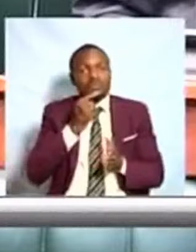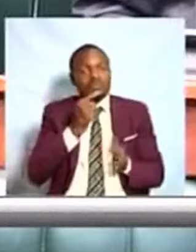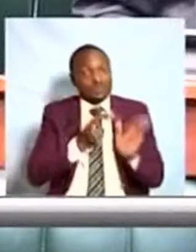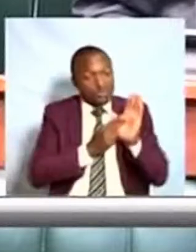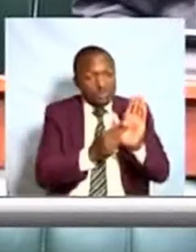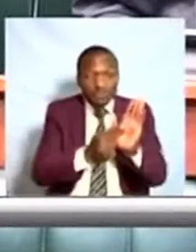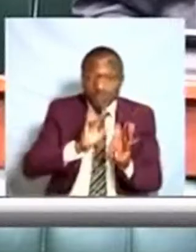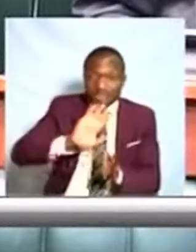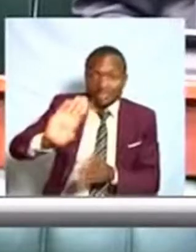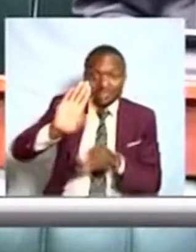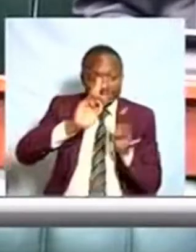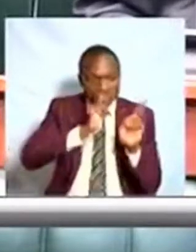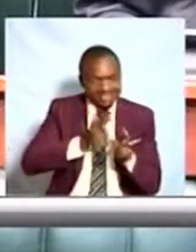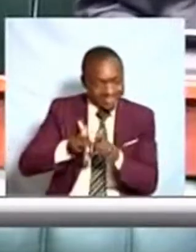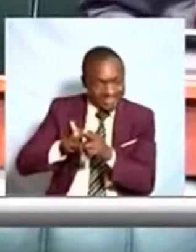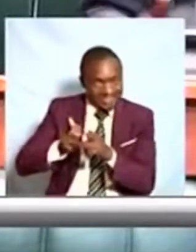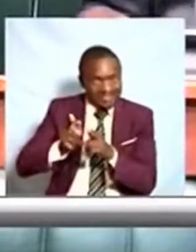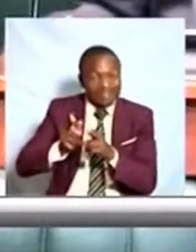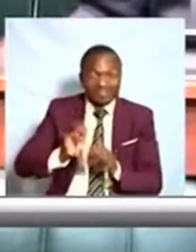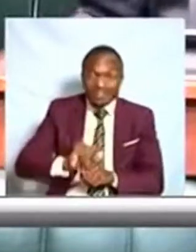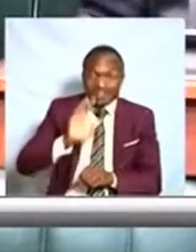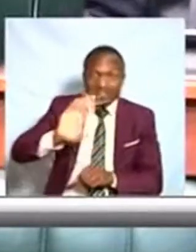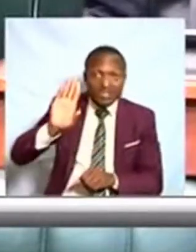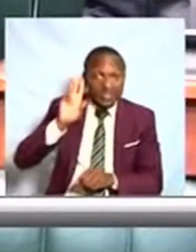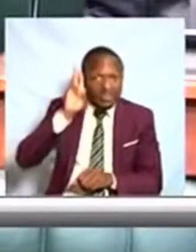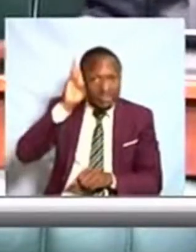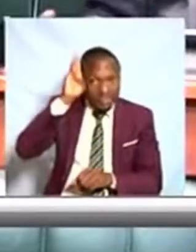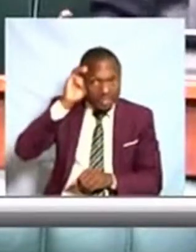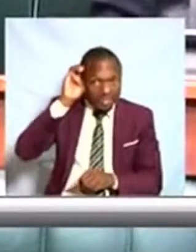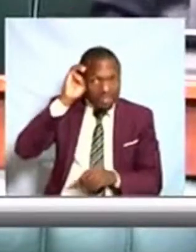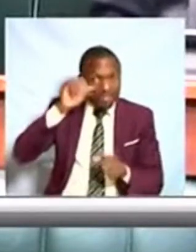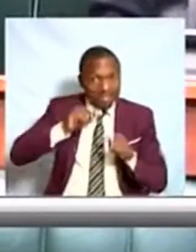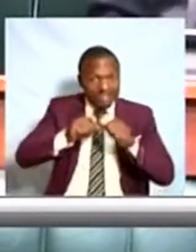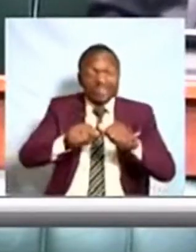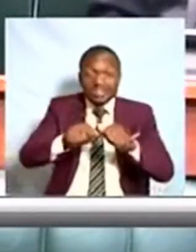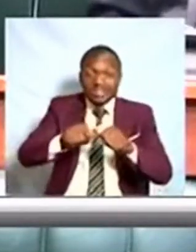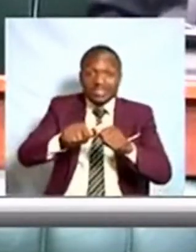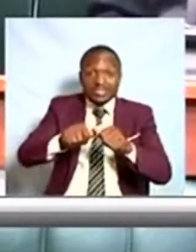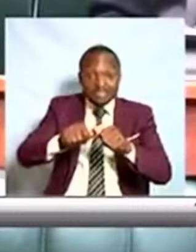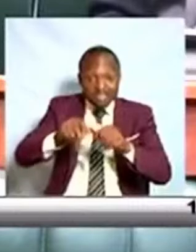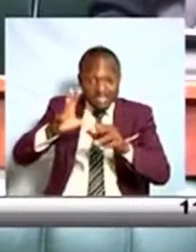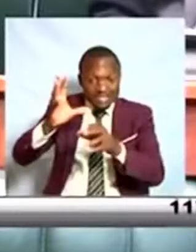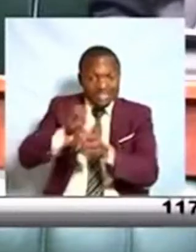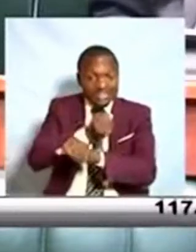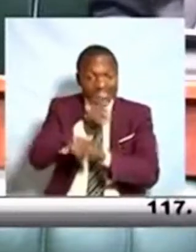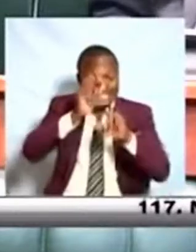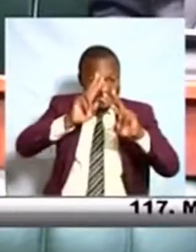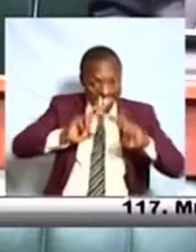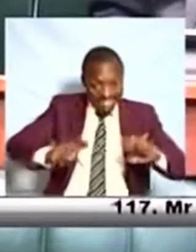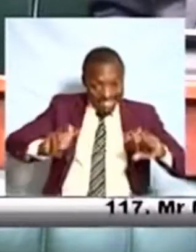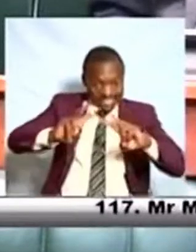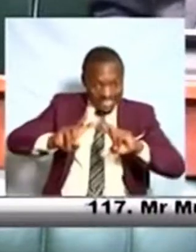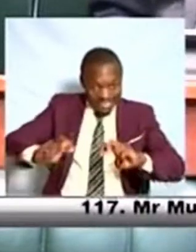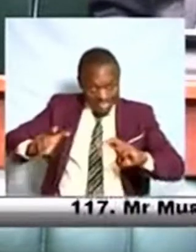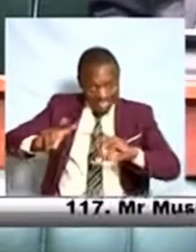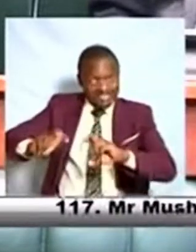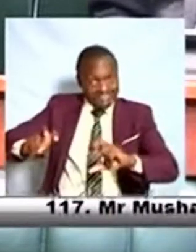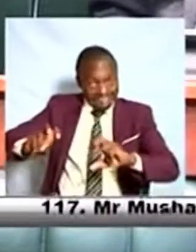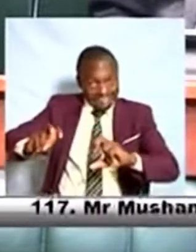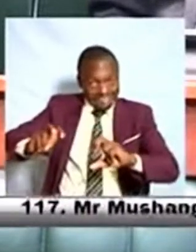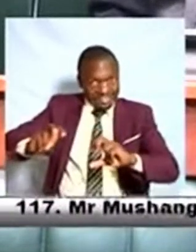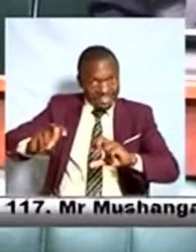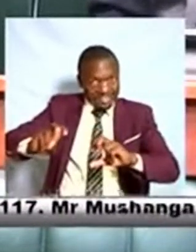your response that your ministry is still undertaking investigations